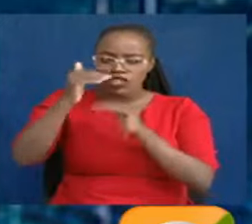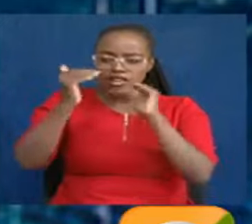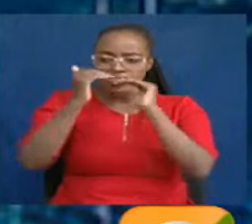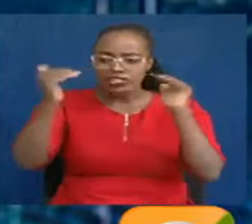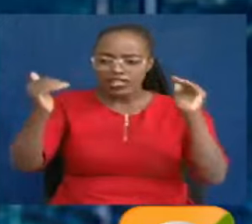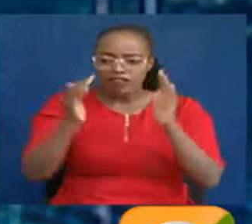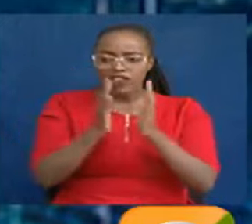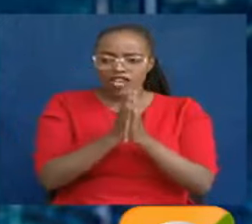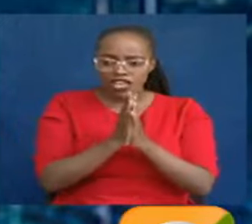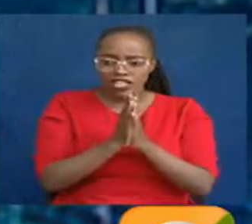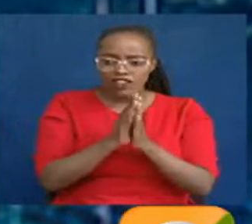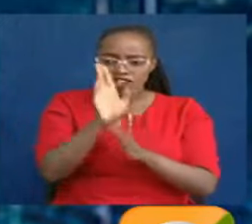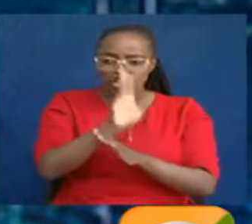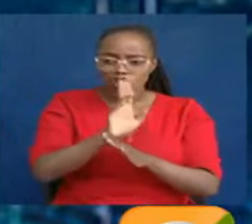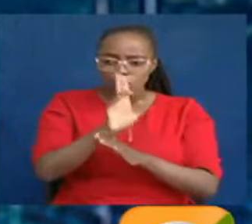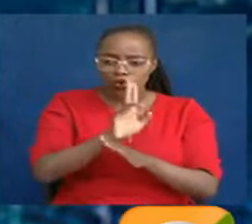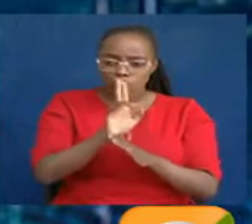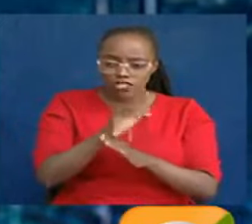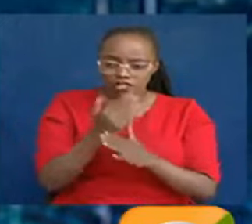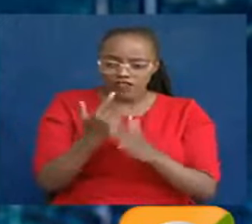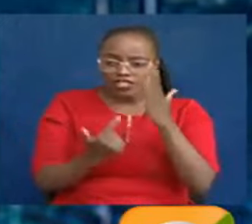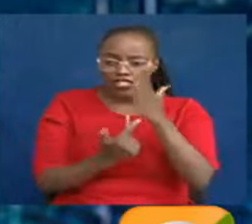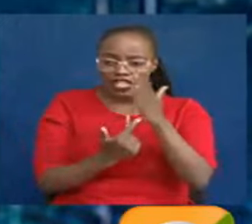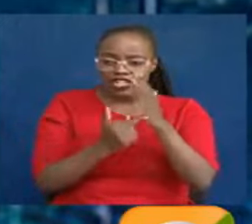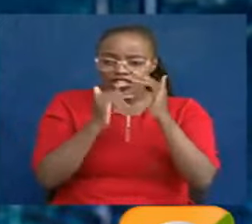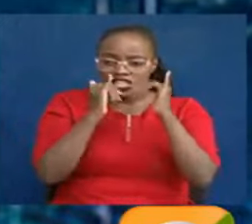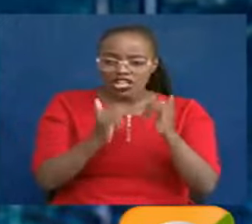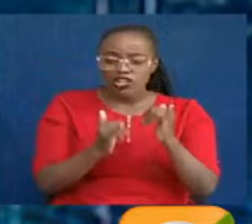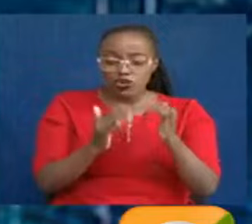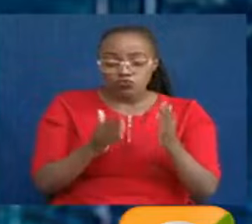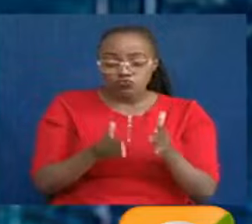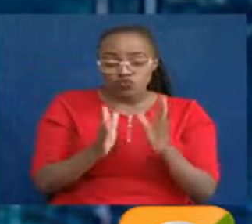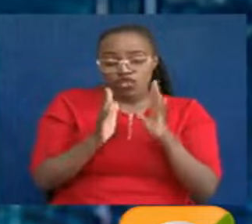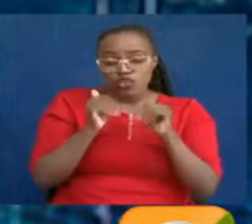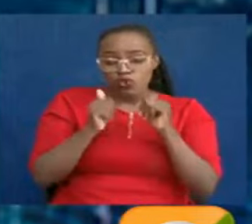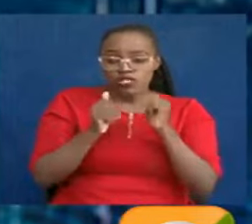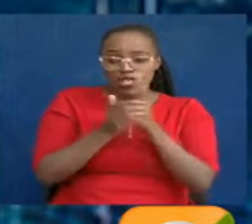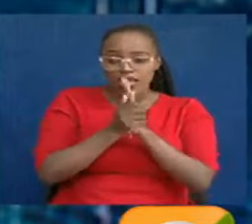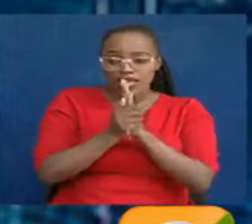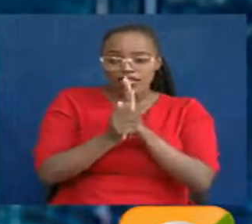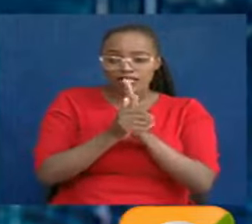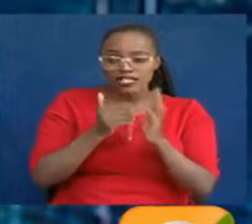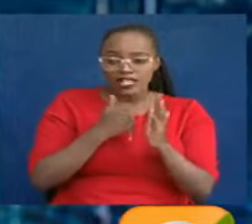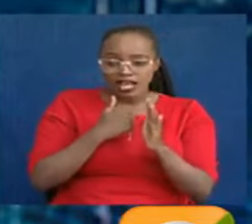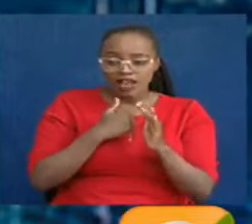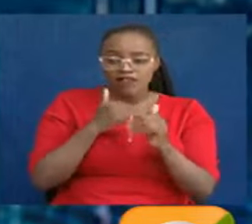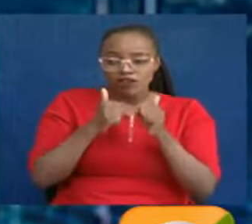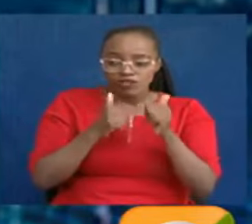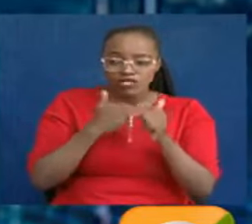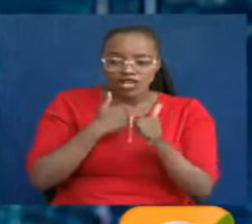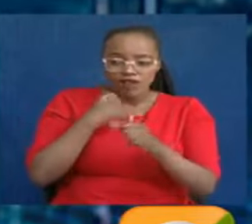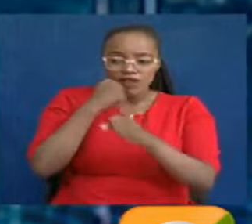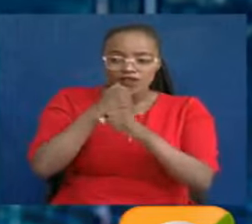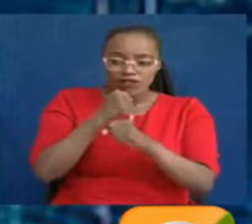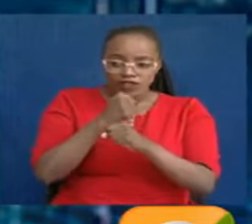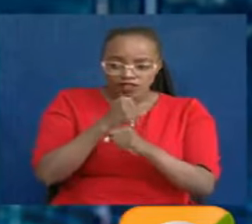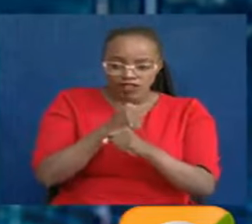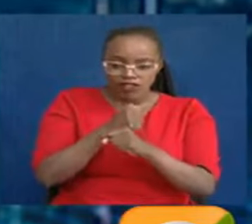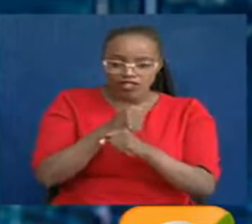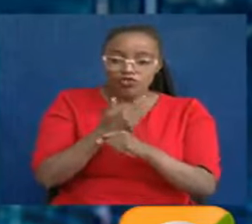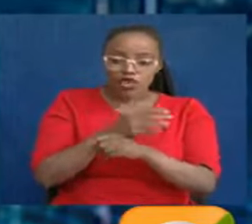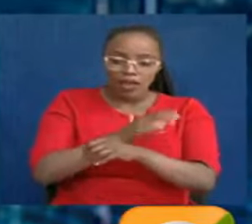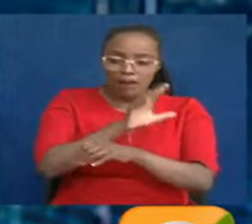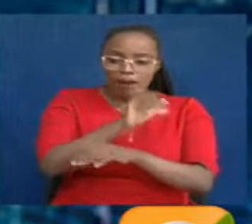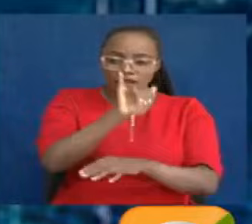right? And using a technology as a new career is another skills that you will actually upgrade in every industry, in